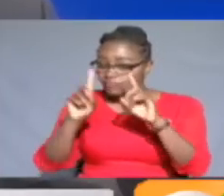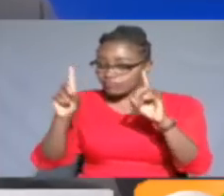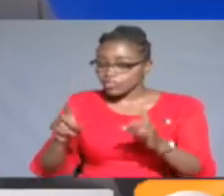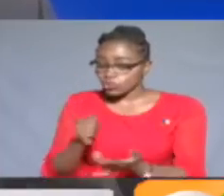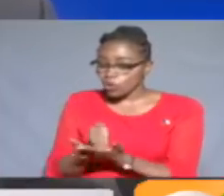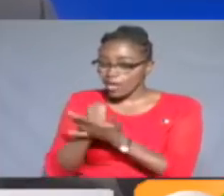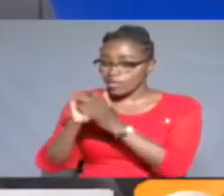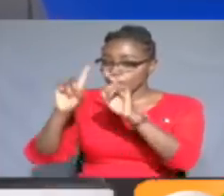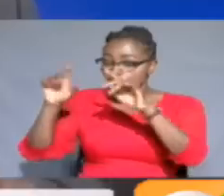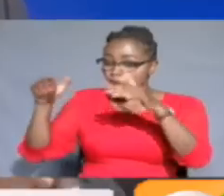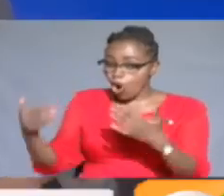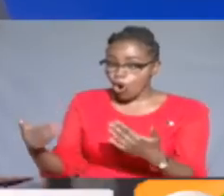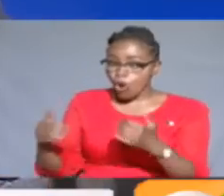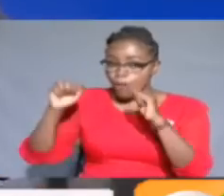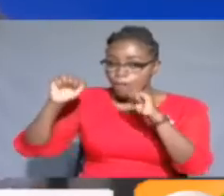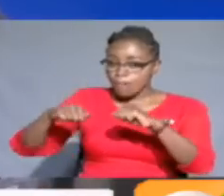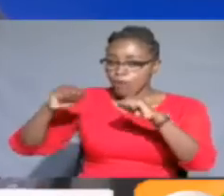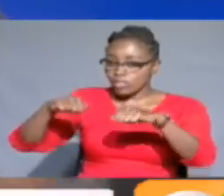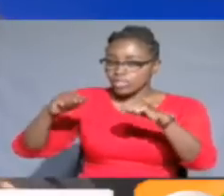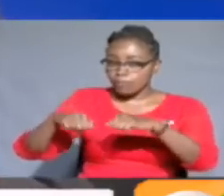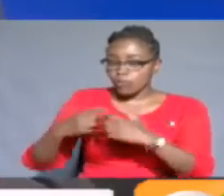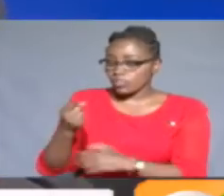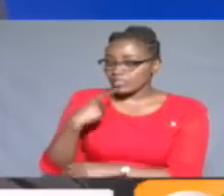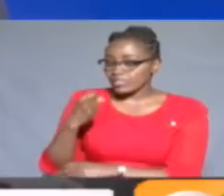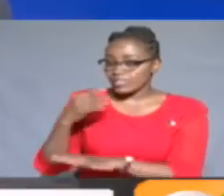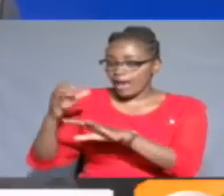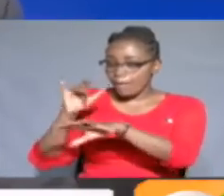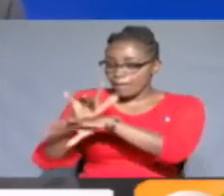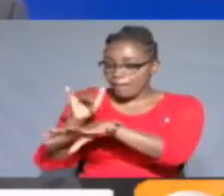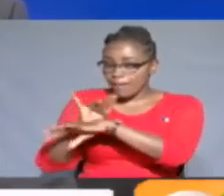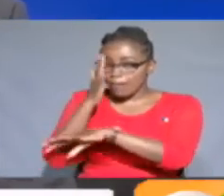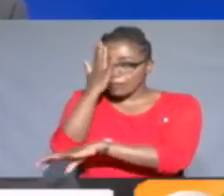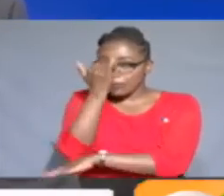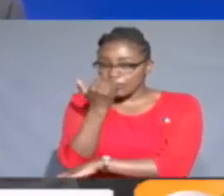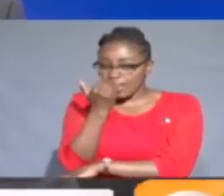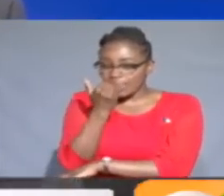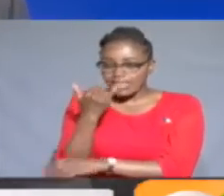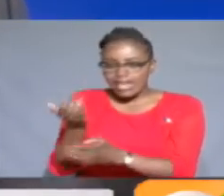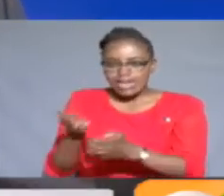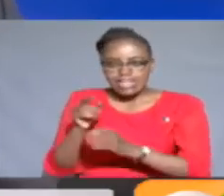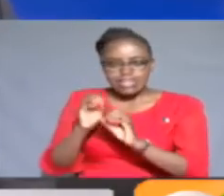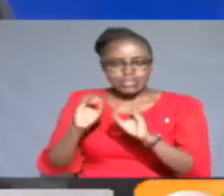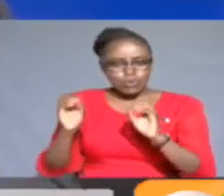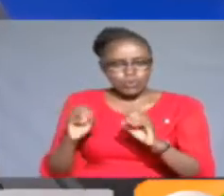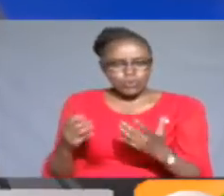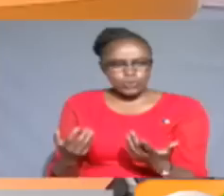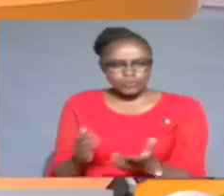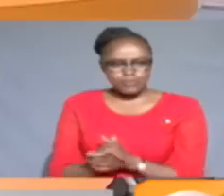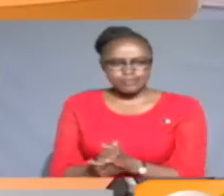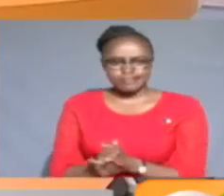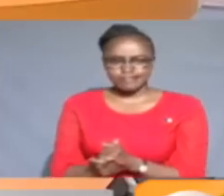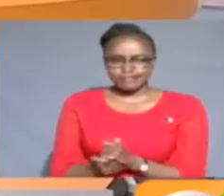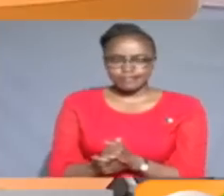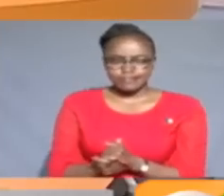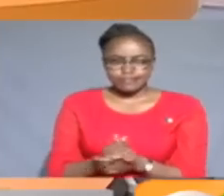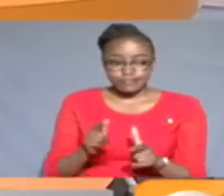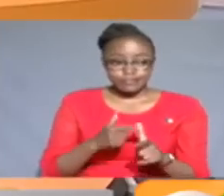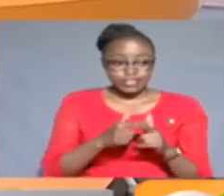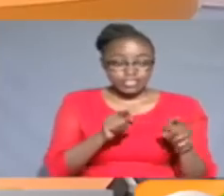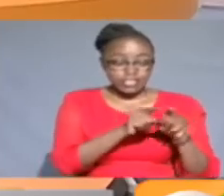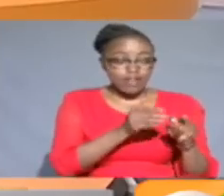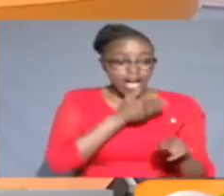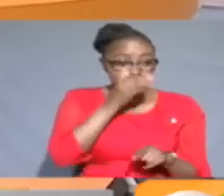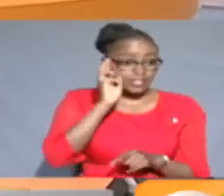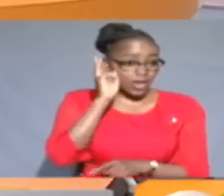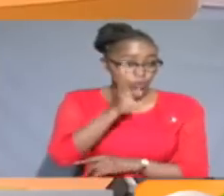them? Or can we treat them early so that they don't even need these things? Okay. I'll come to you'll also